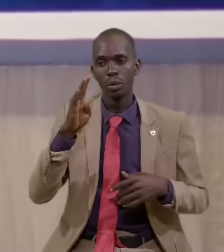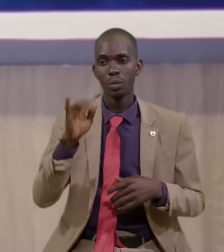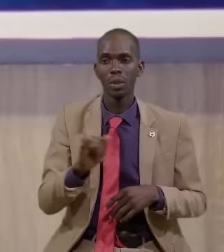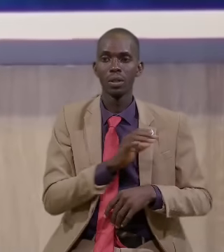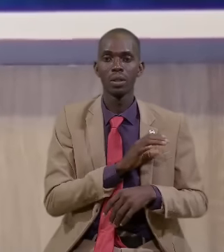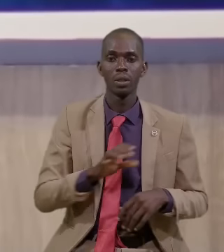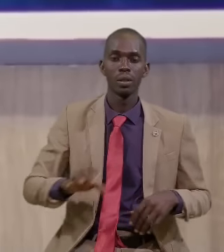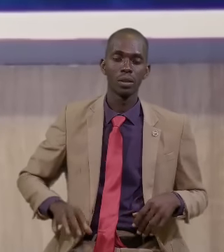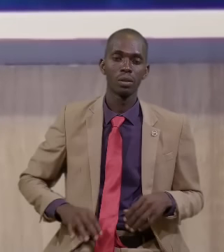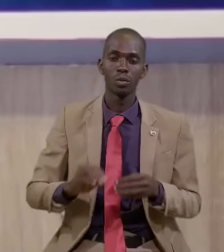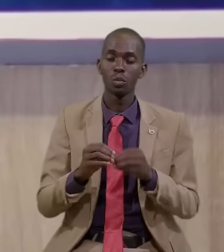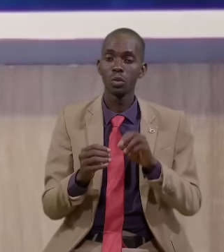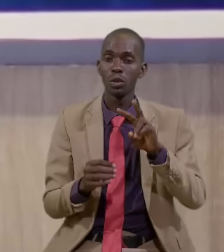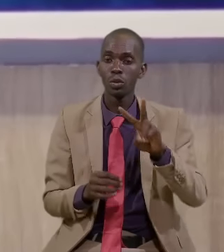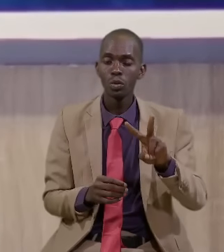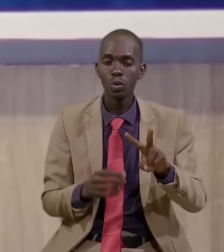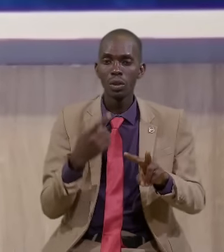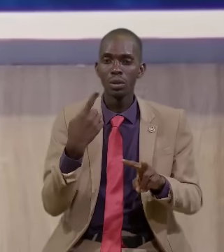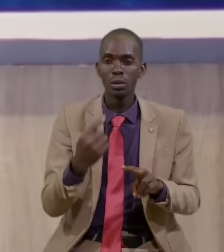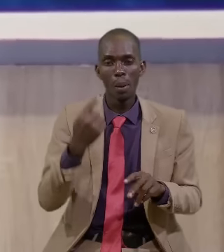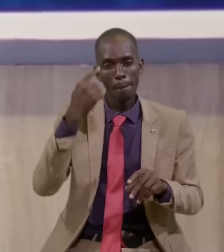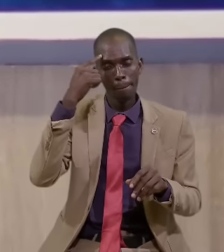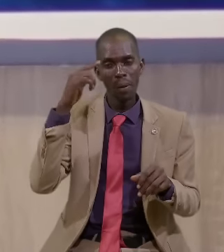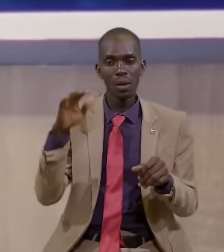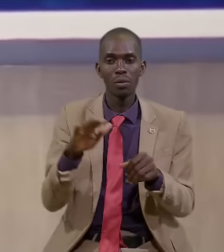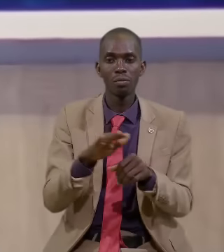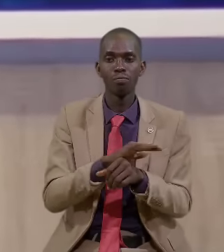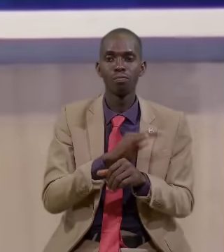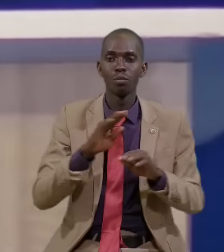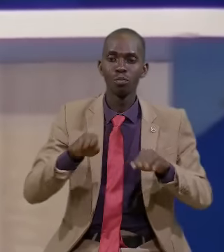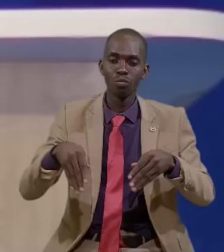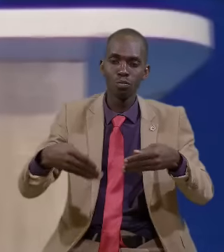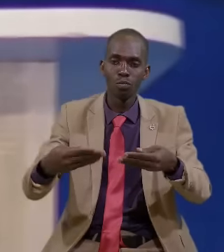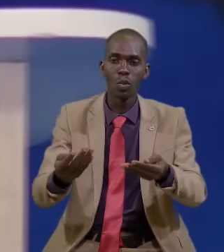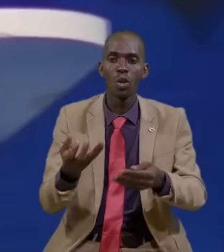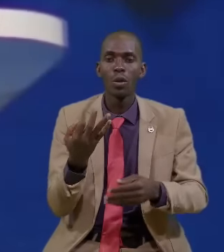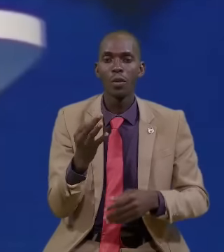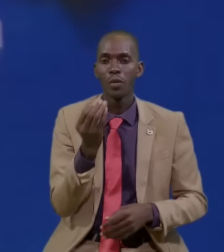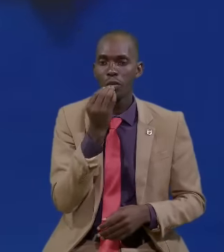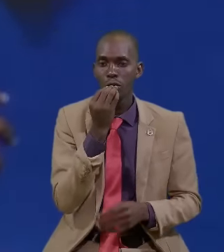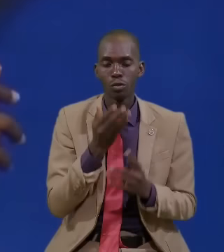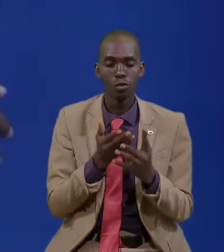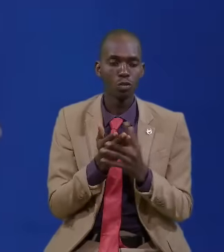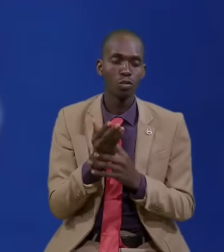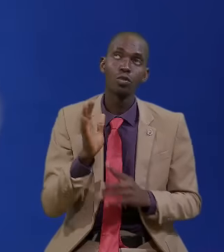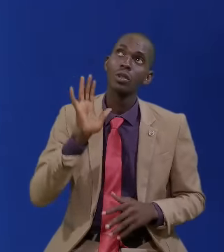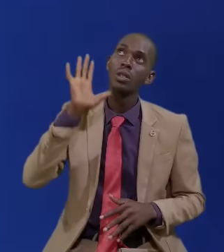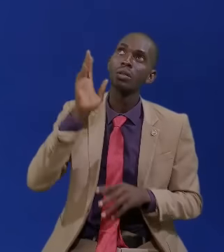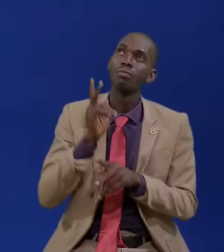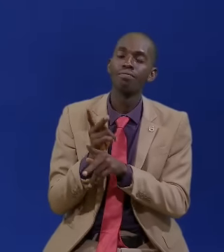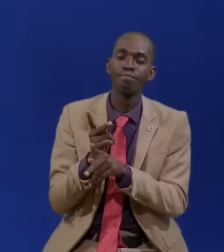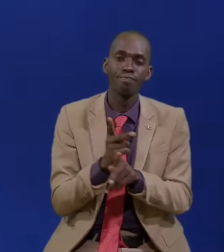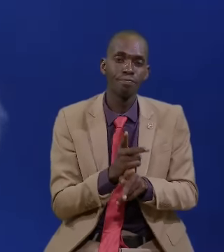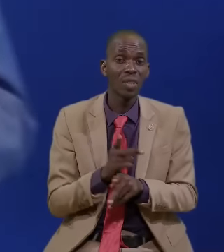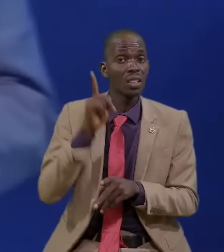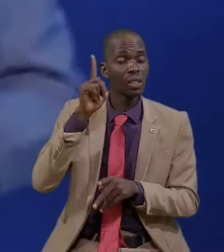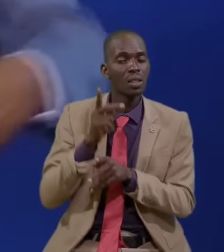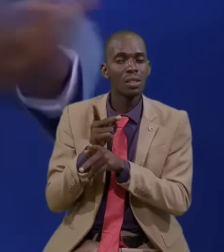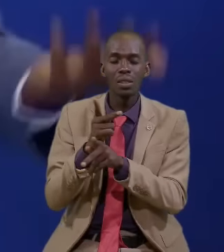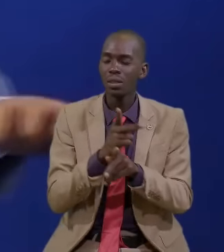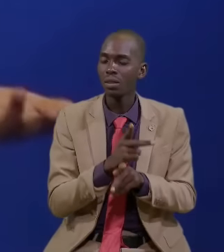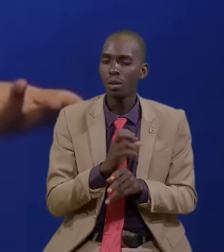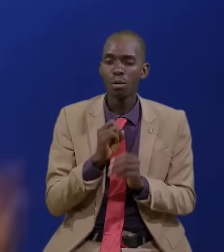the considerate provision of food through his care. He cared so